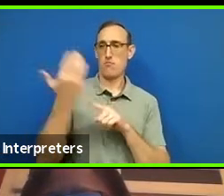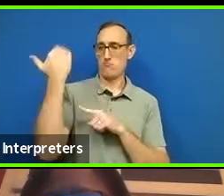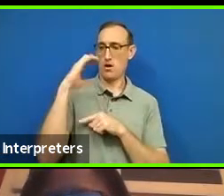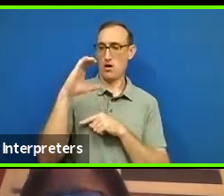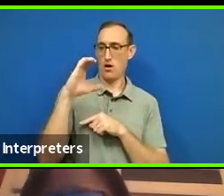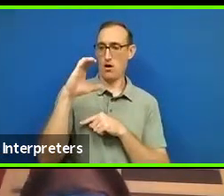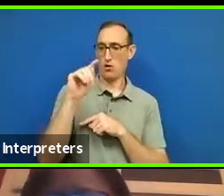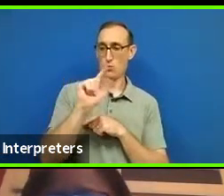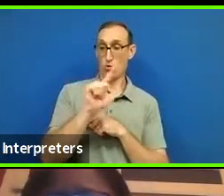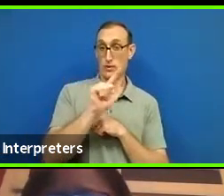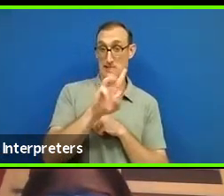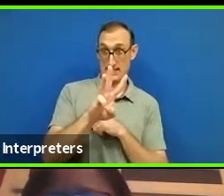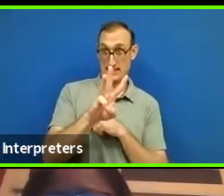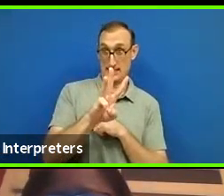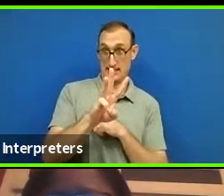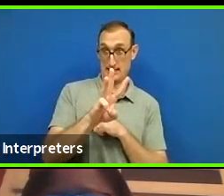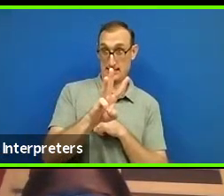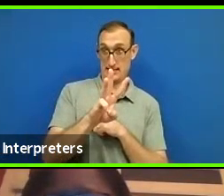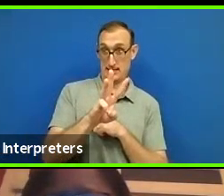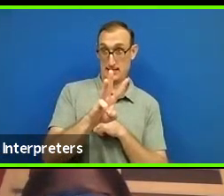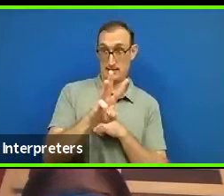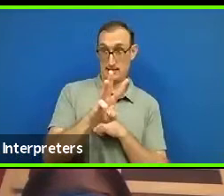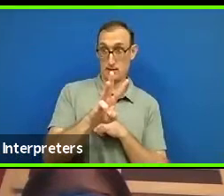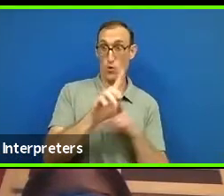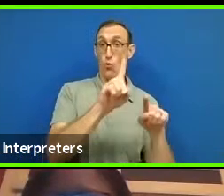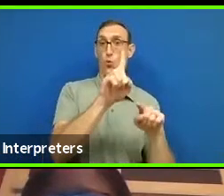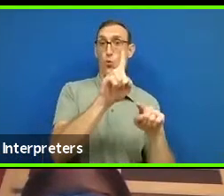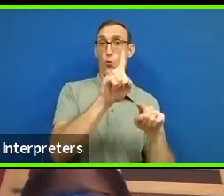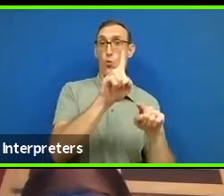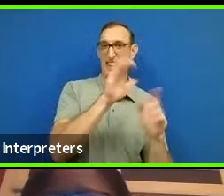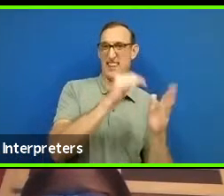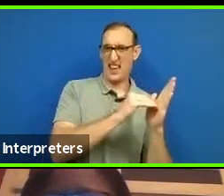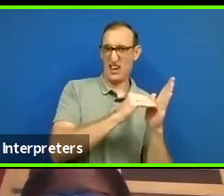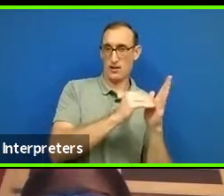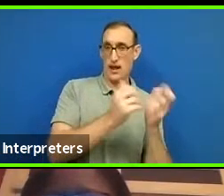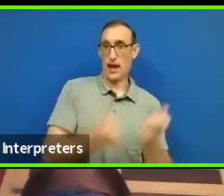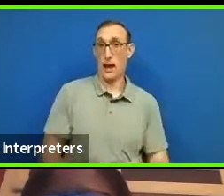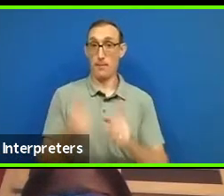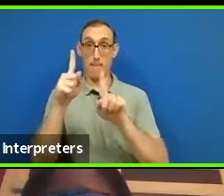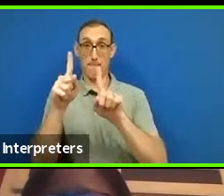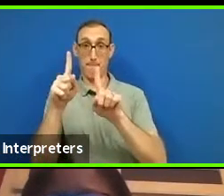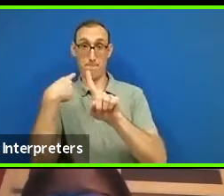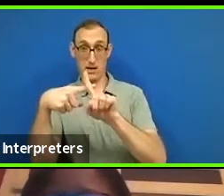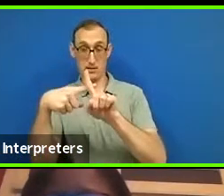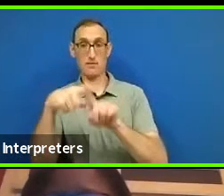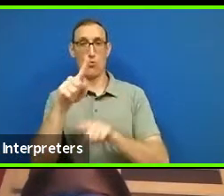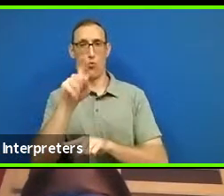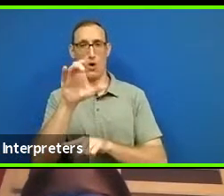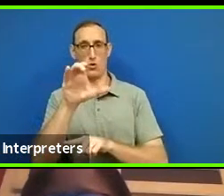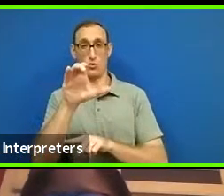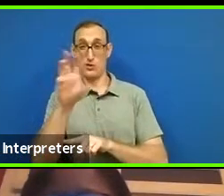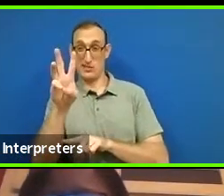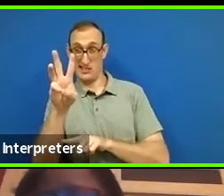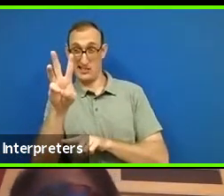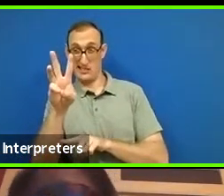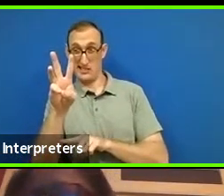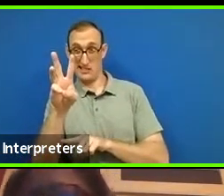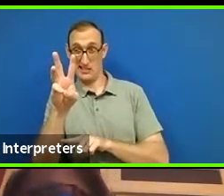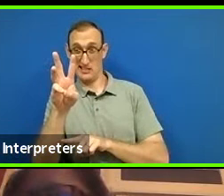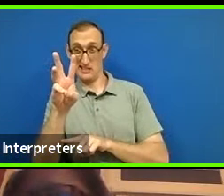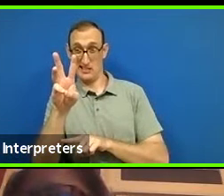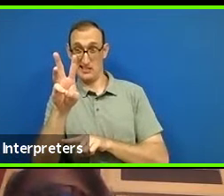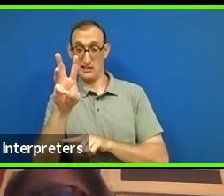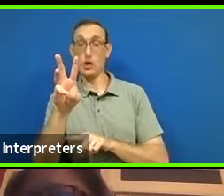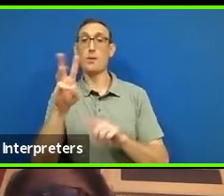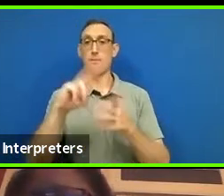per 100,000 was 106 on that report, which is down from the previous 14-day trend report put out by the